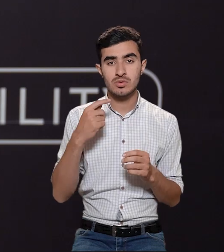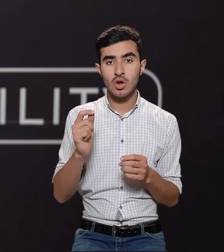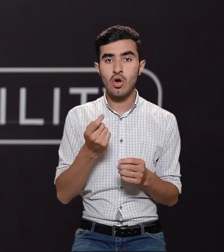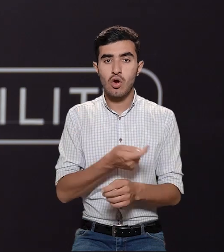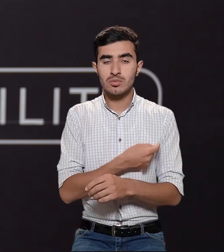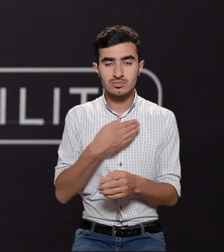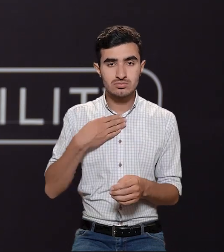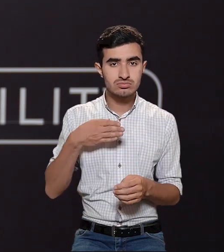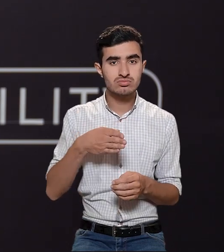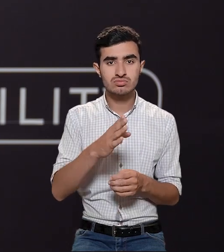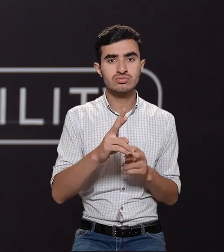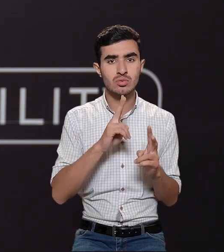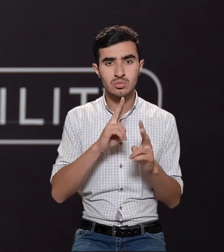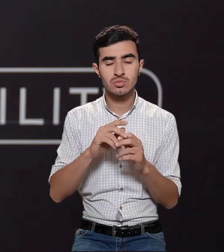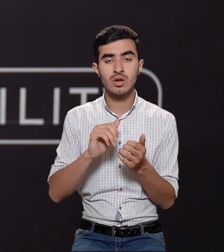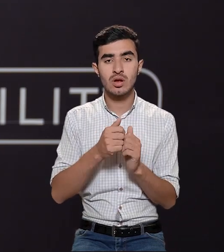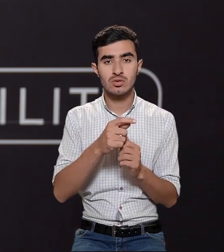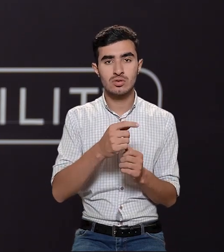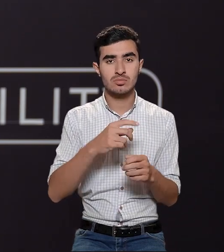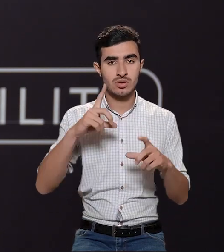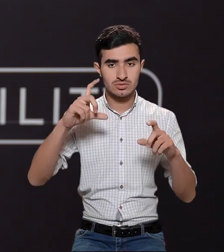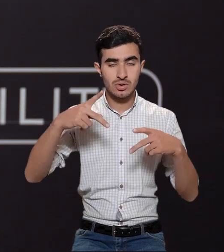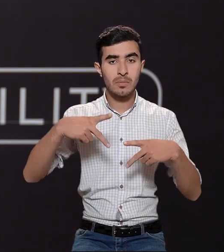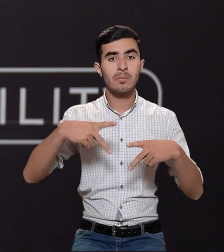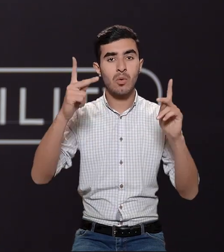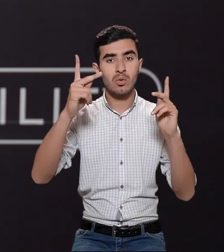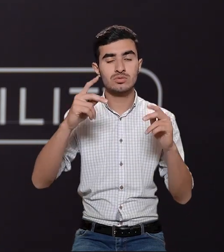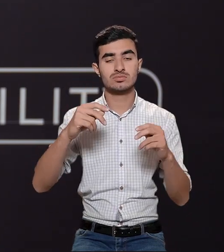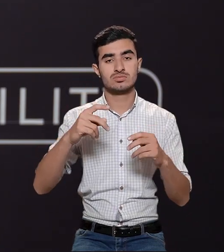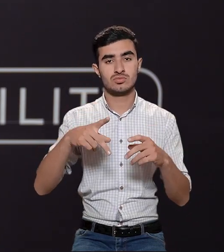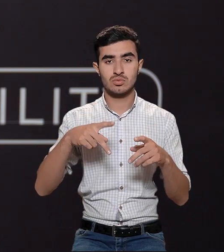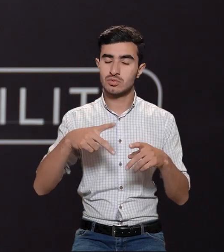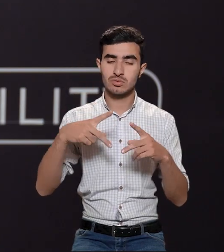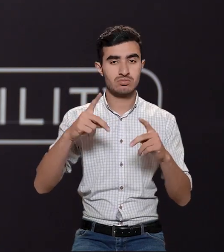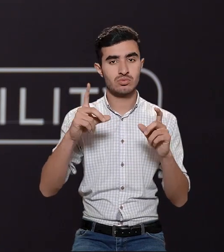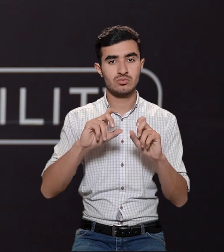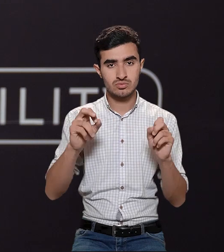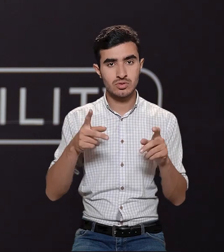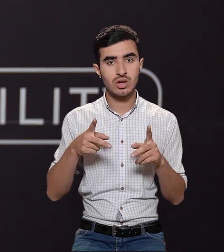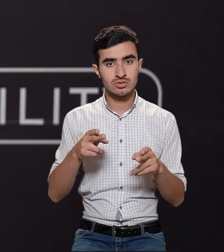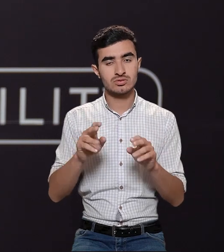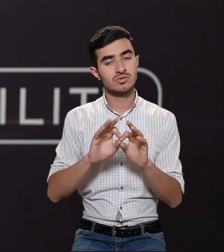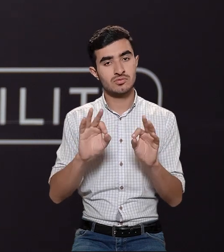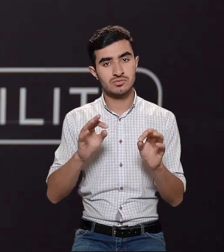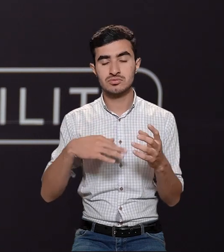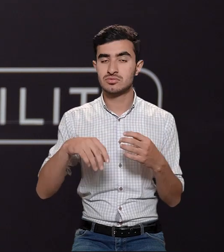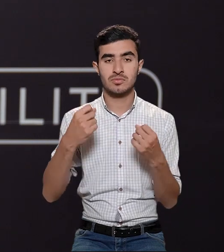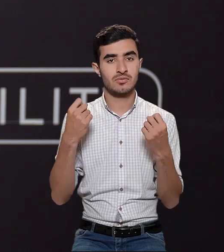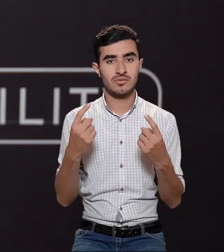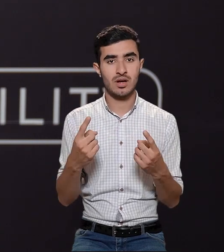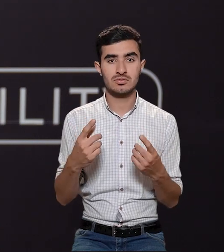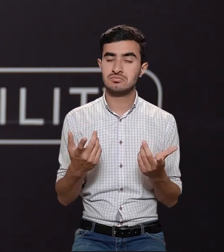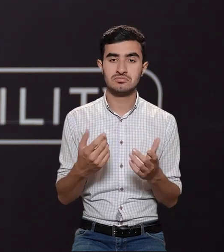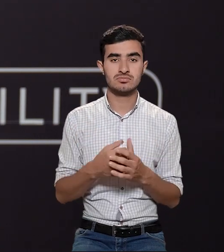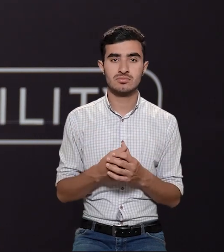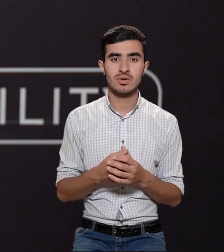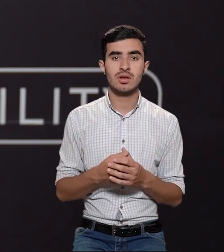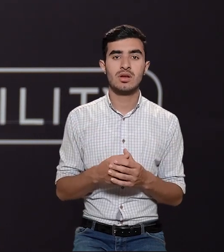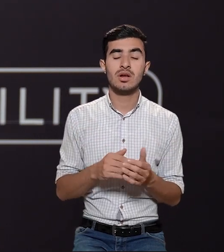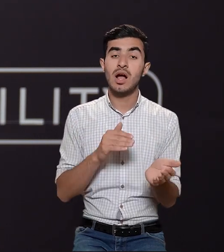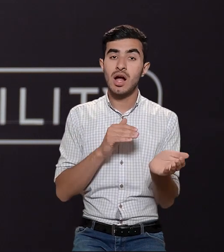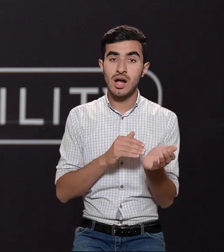was reading the newspaper. I asked her to push and she pushed and the patient delivered. So that was the luxury of this